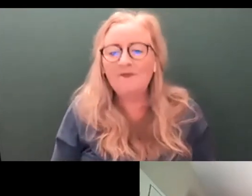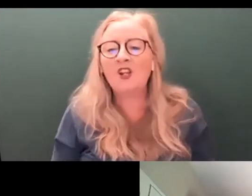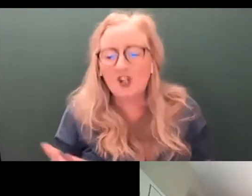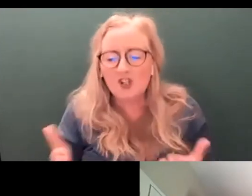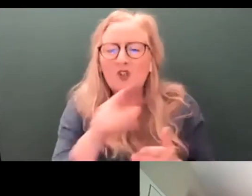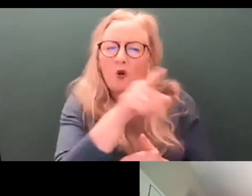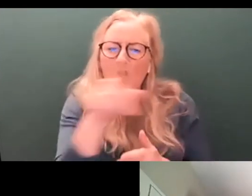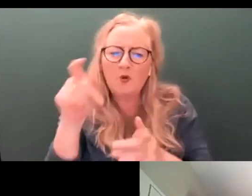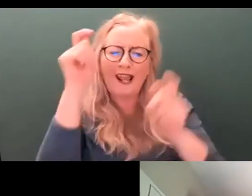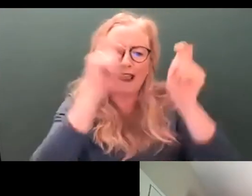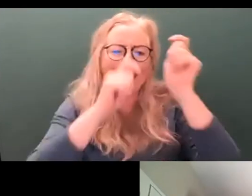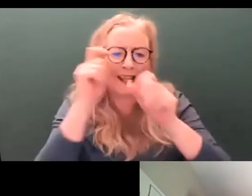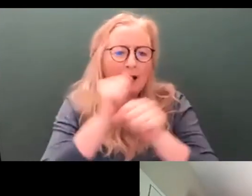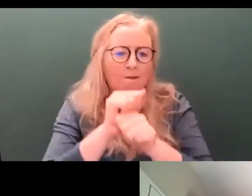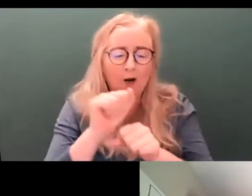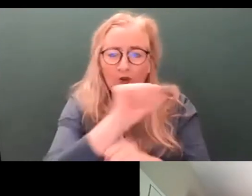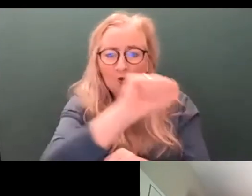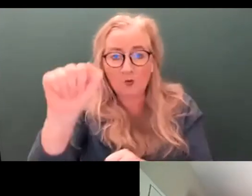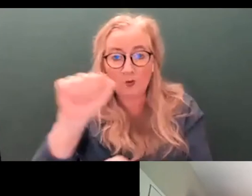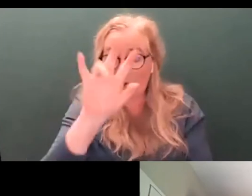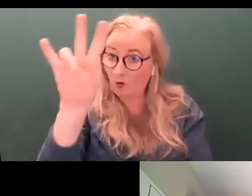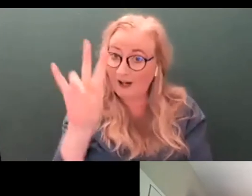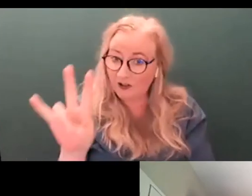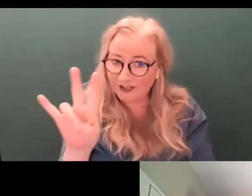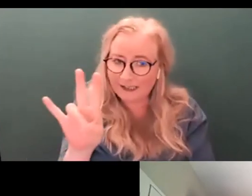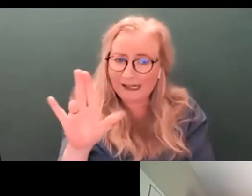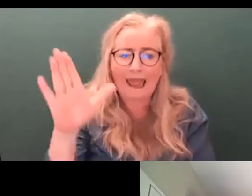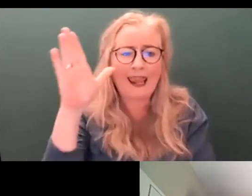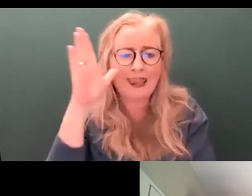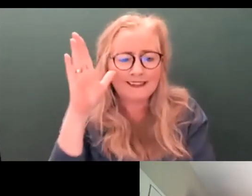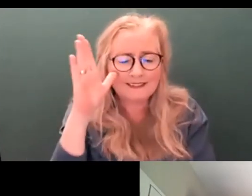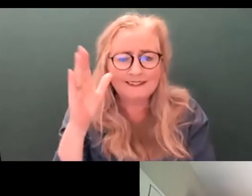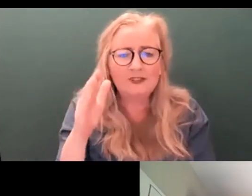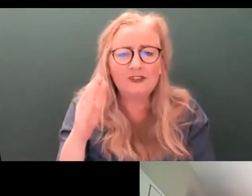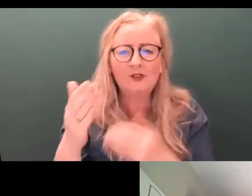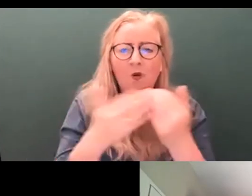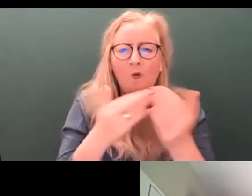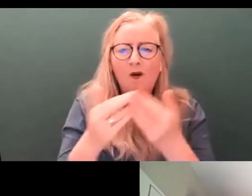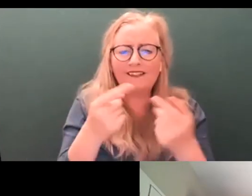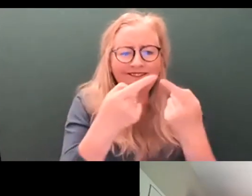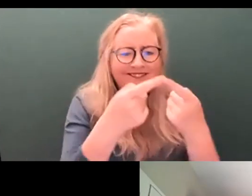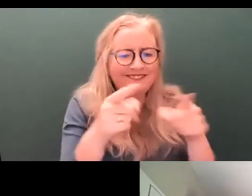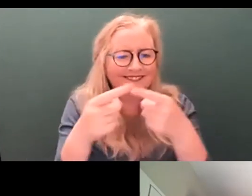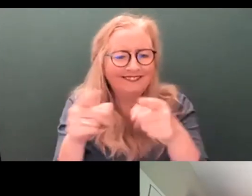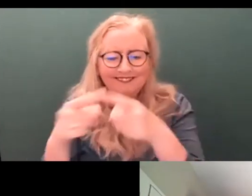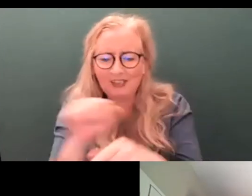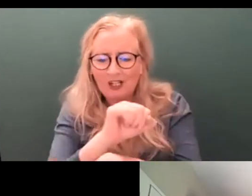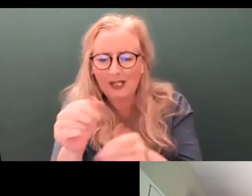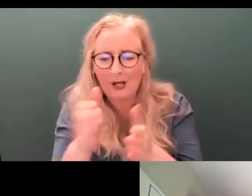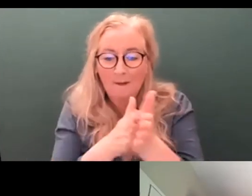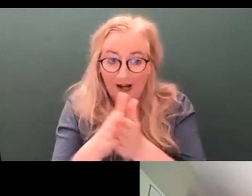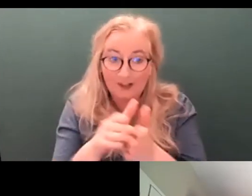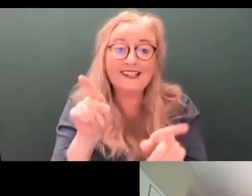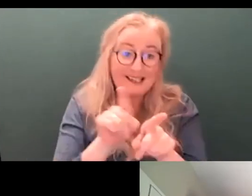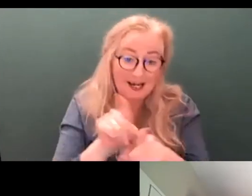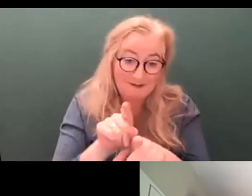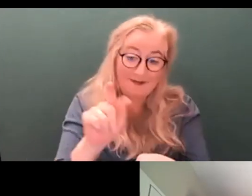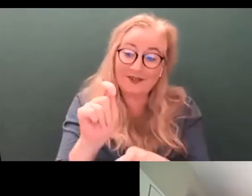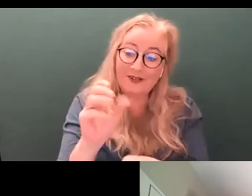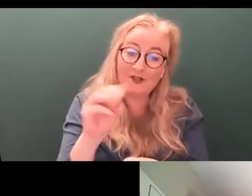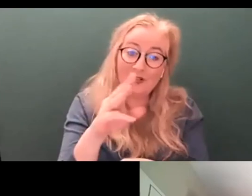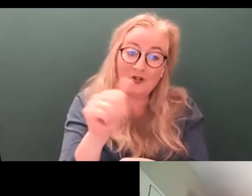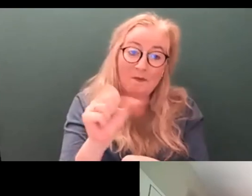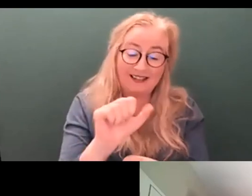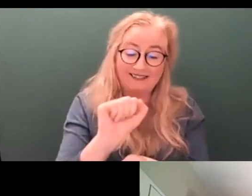about your questions and listen to the sort of passion that Tomás is bringing to this